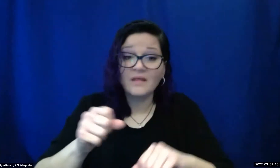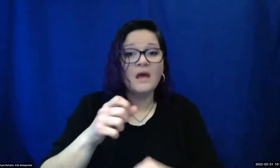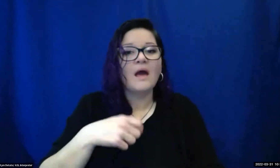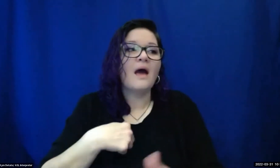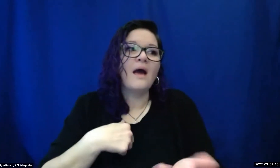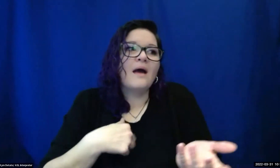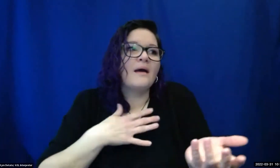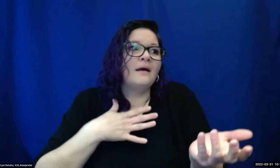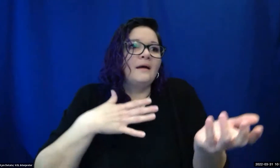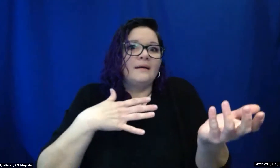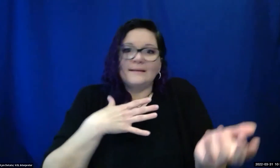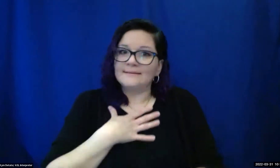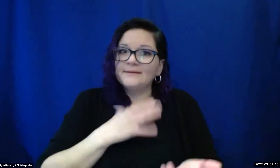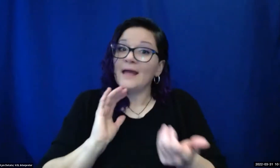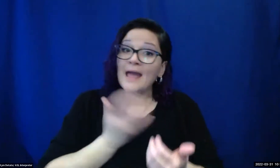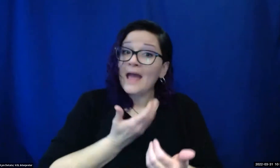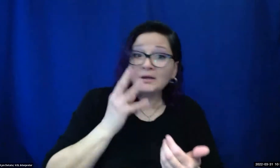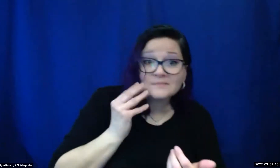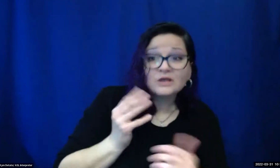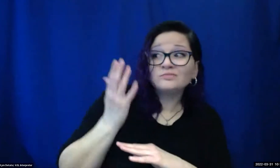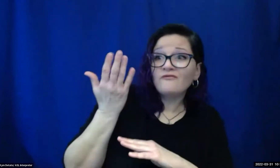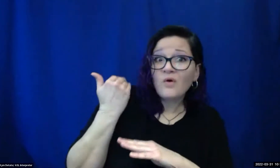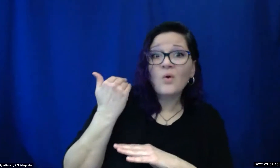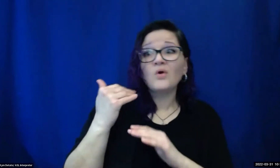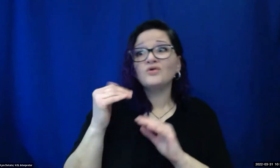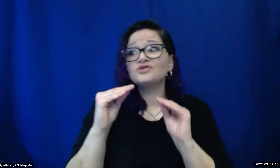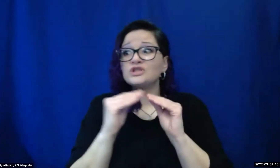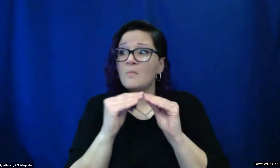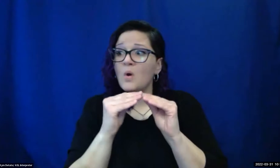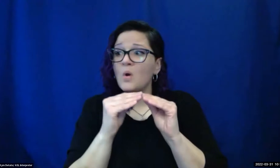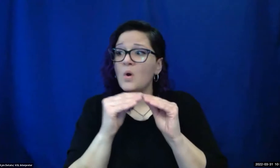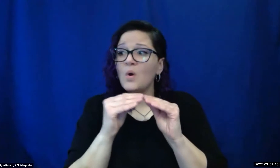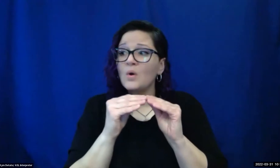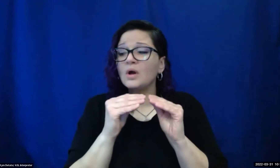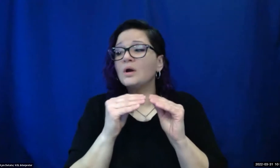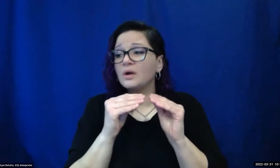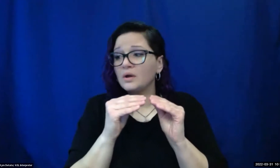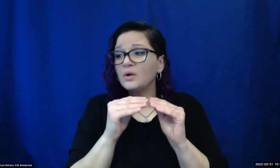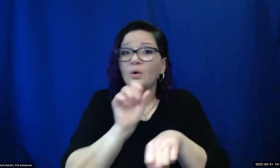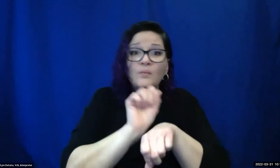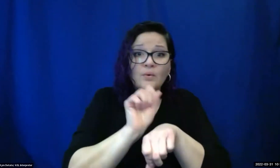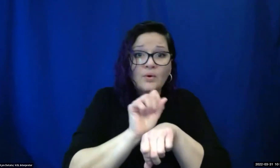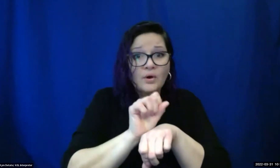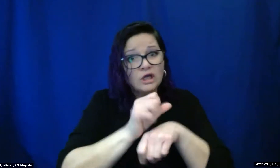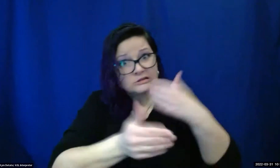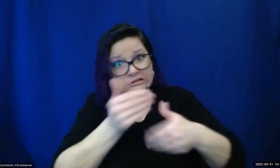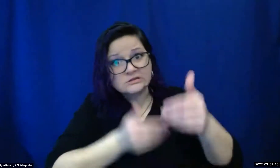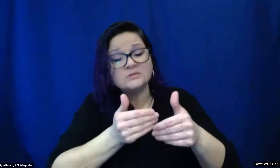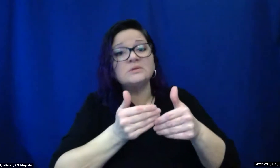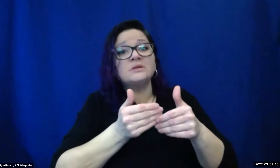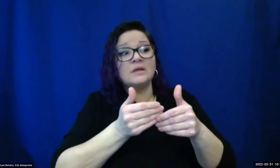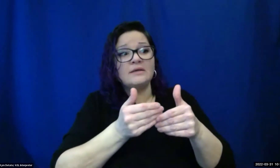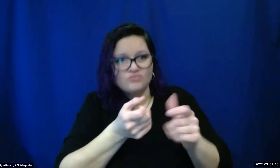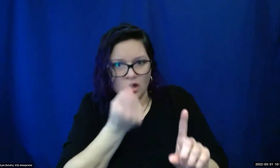our experience has been the more due diligence that the applicant does in understanding the